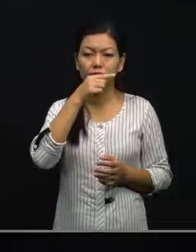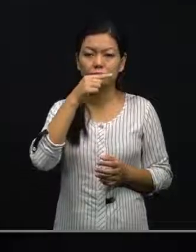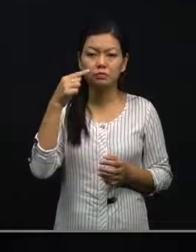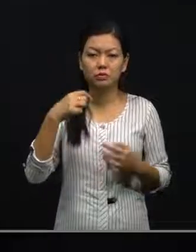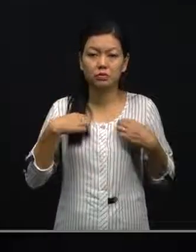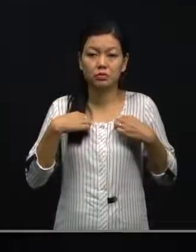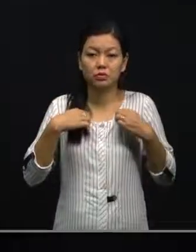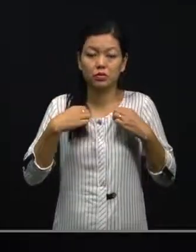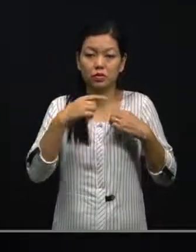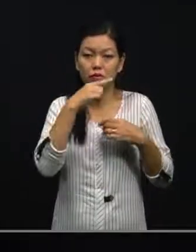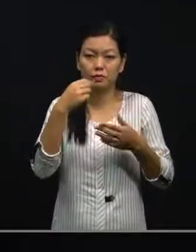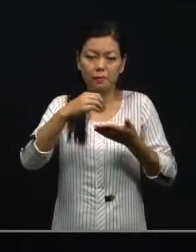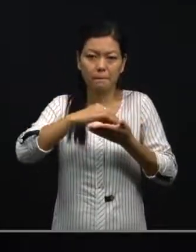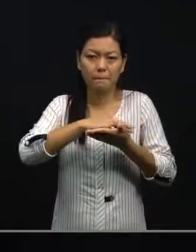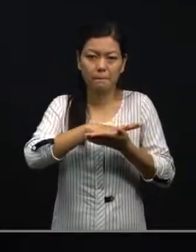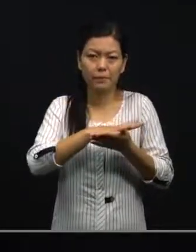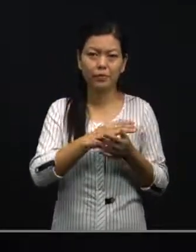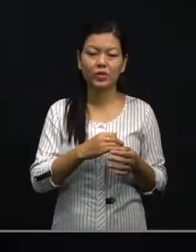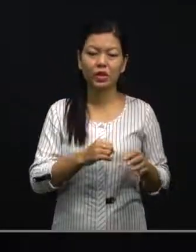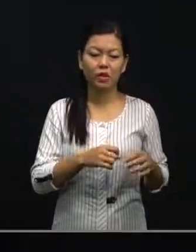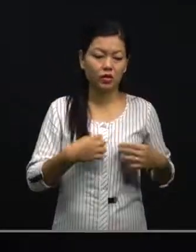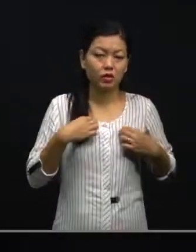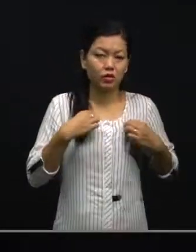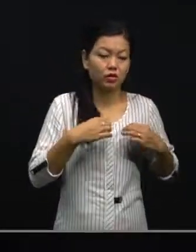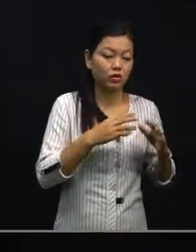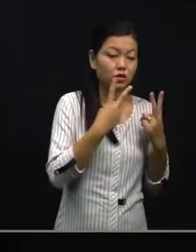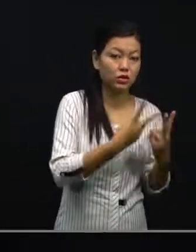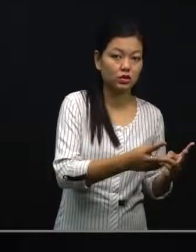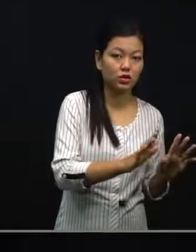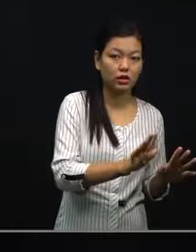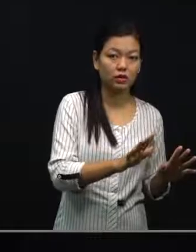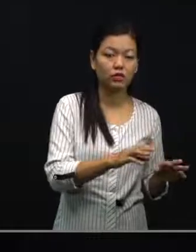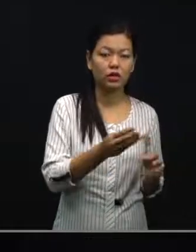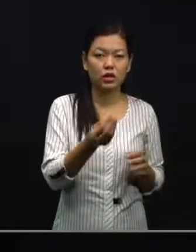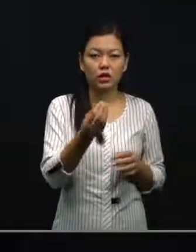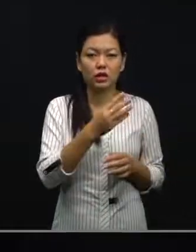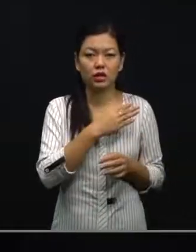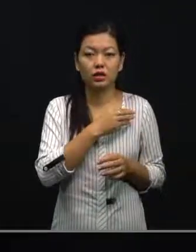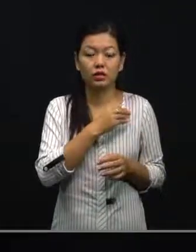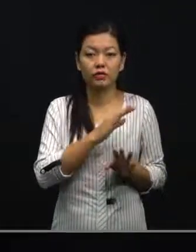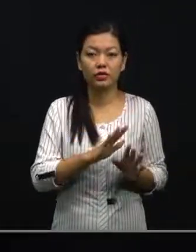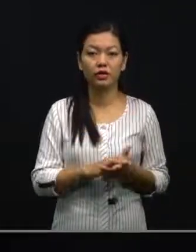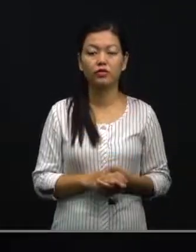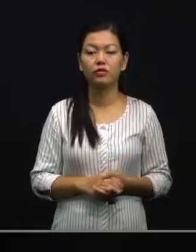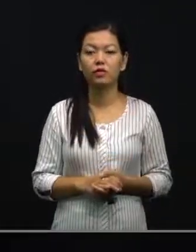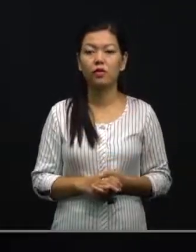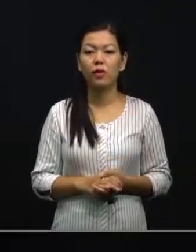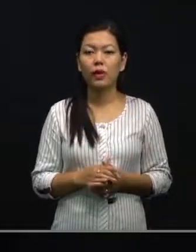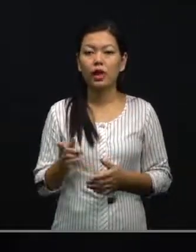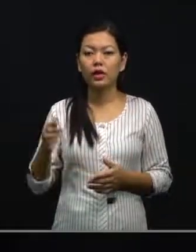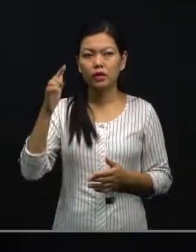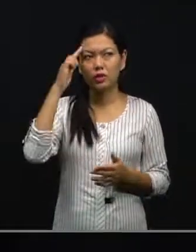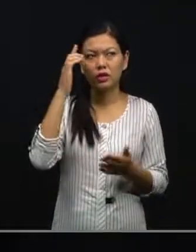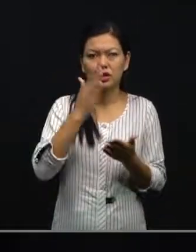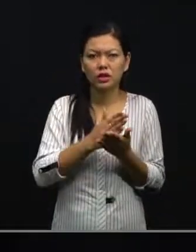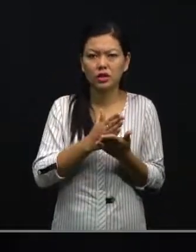to terrorize or to chase away the ghost, since it was his house too, and since he was living there